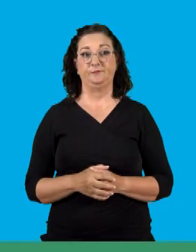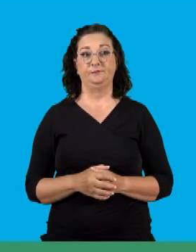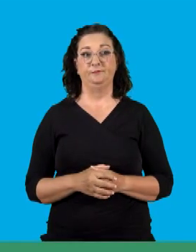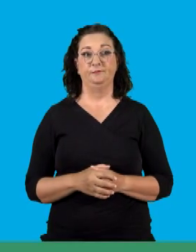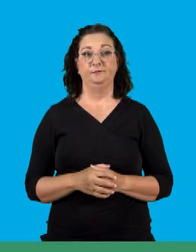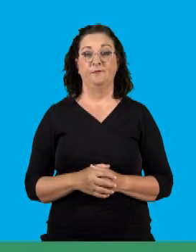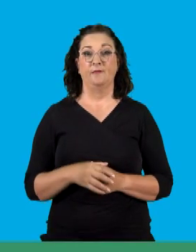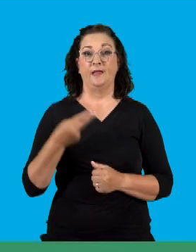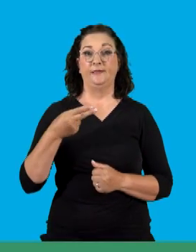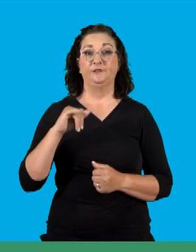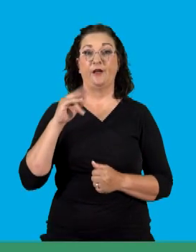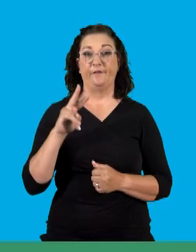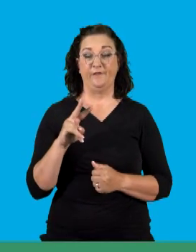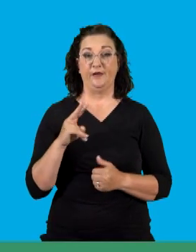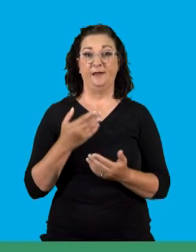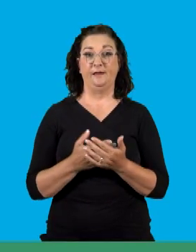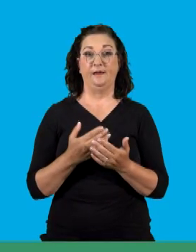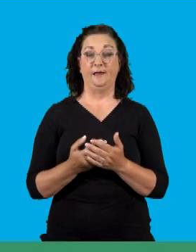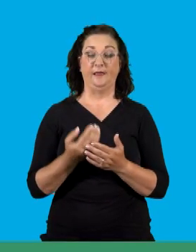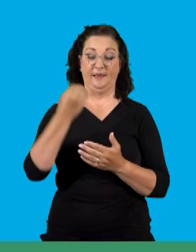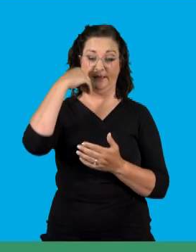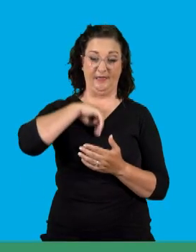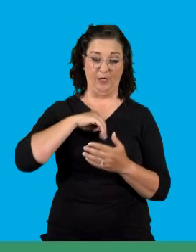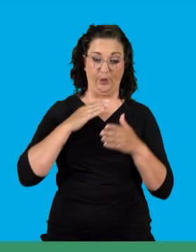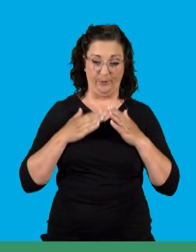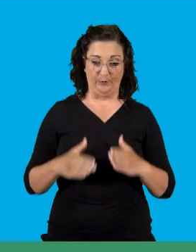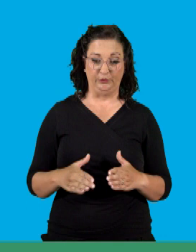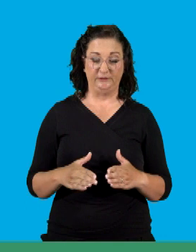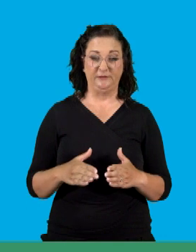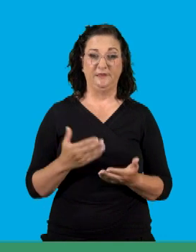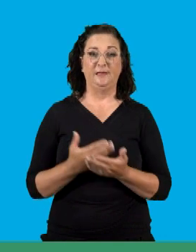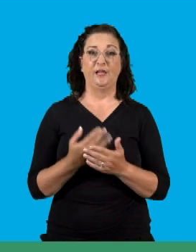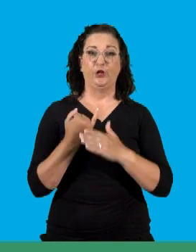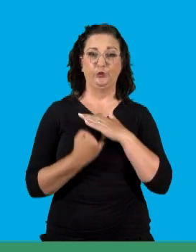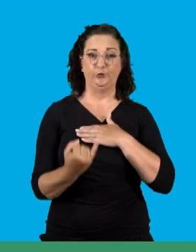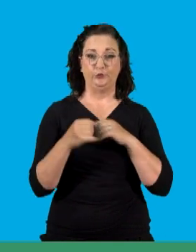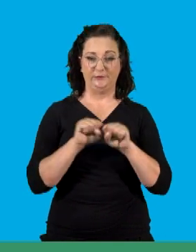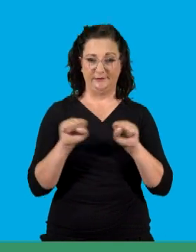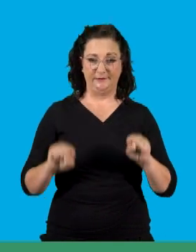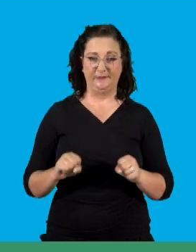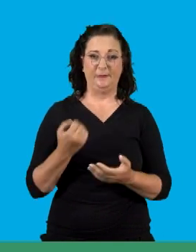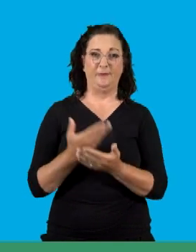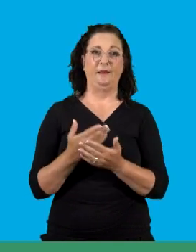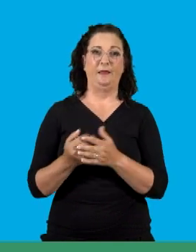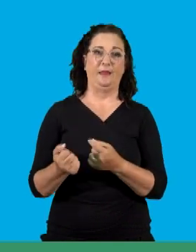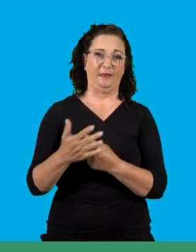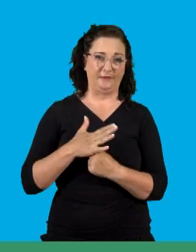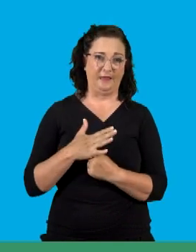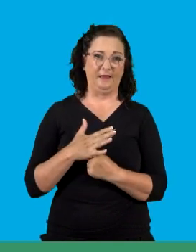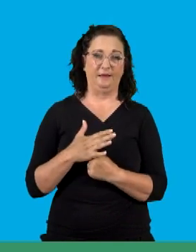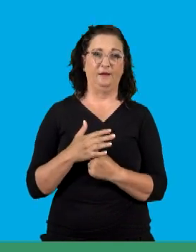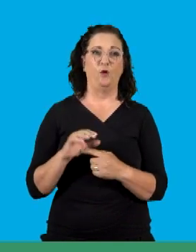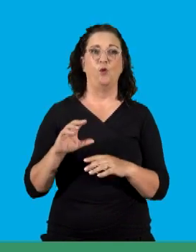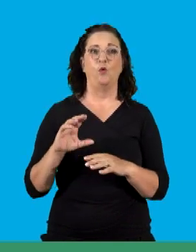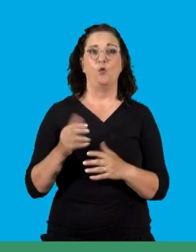When HIV gets into a person's body, it attacks the immune system or lowering the